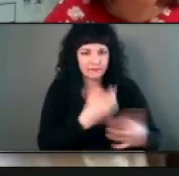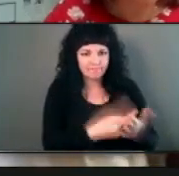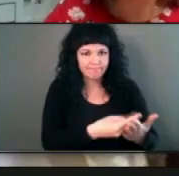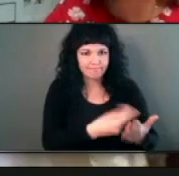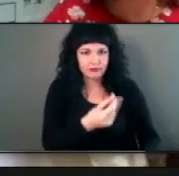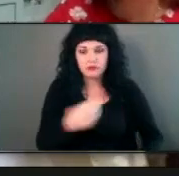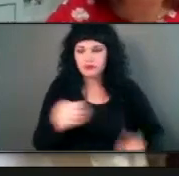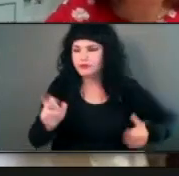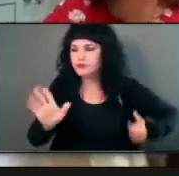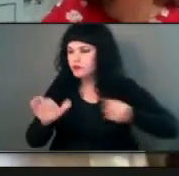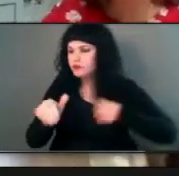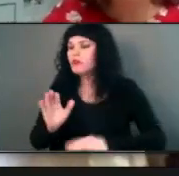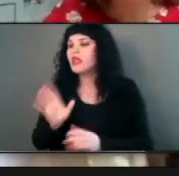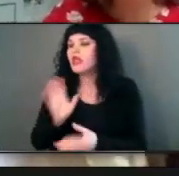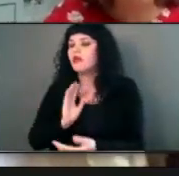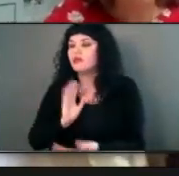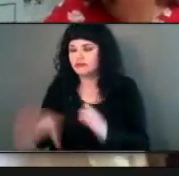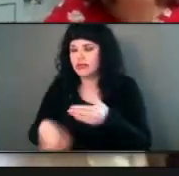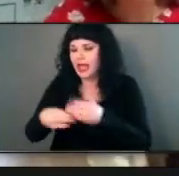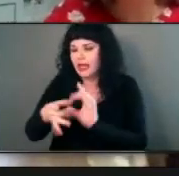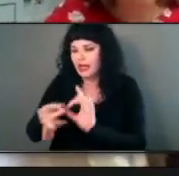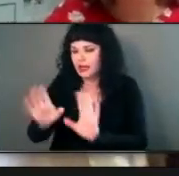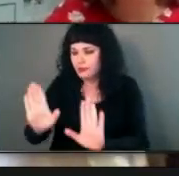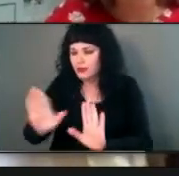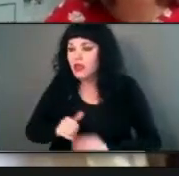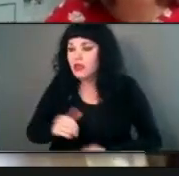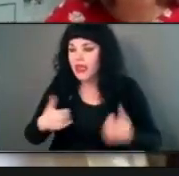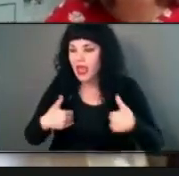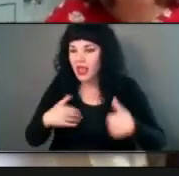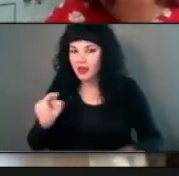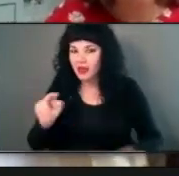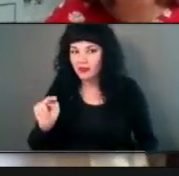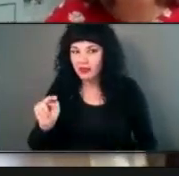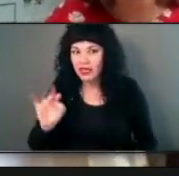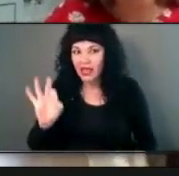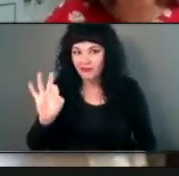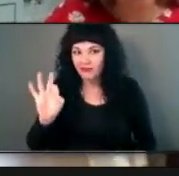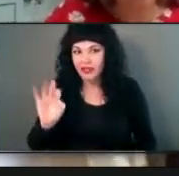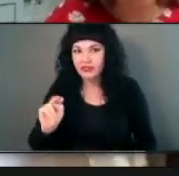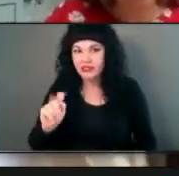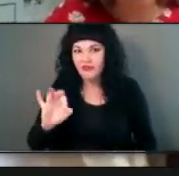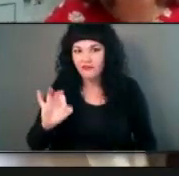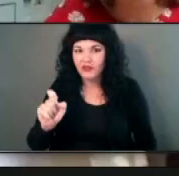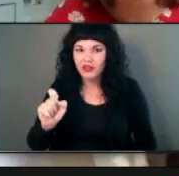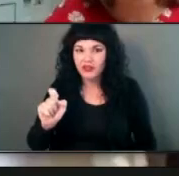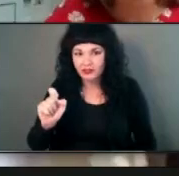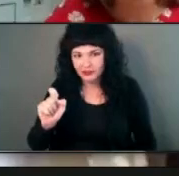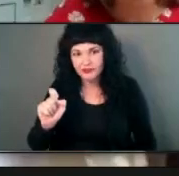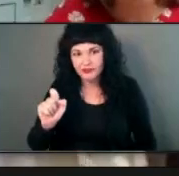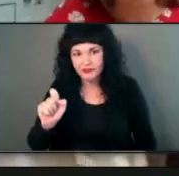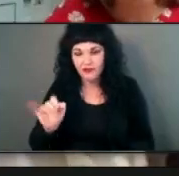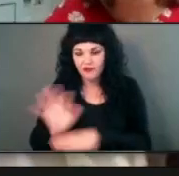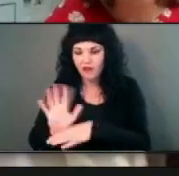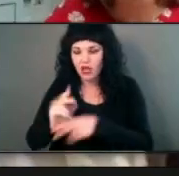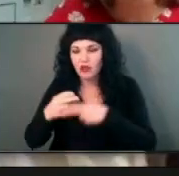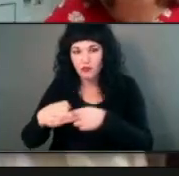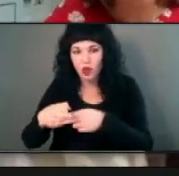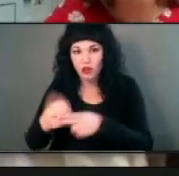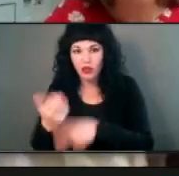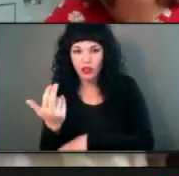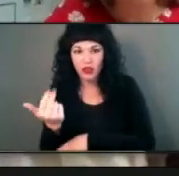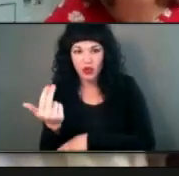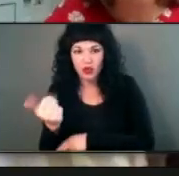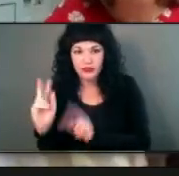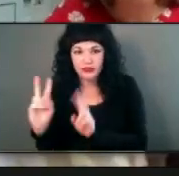13. And if you want to get some more detail on a quick, check out that film.